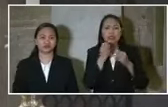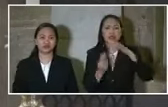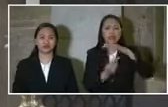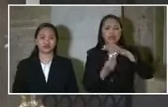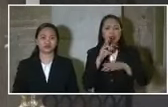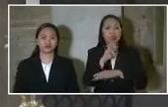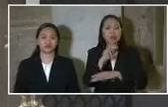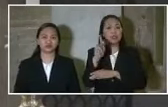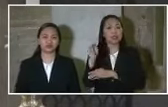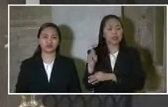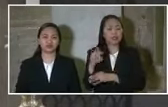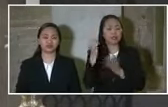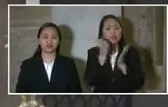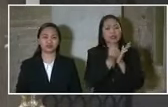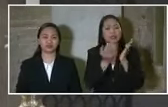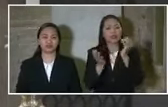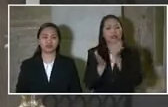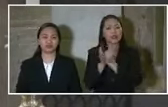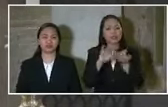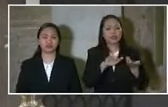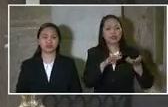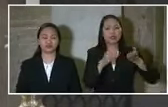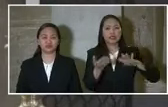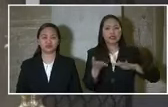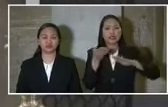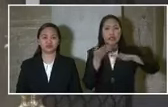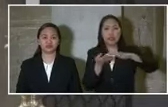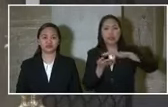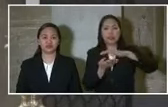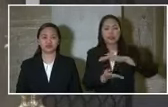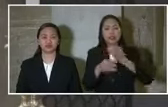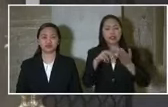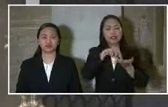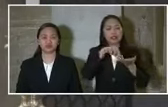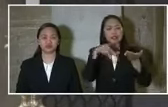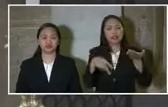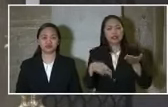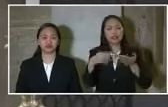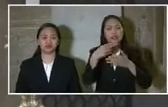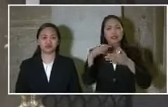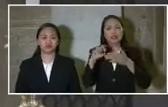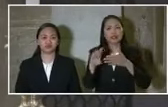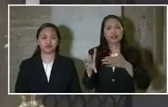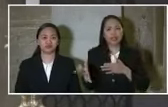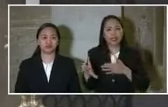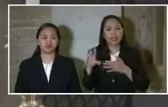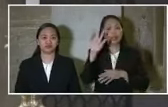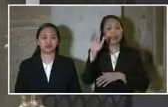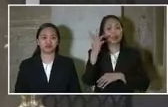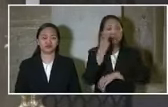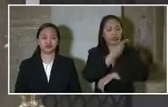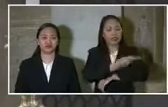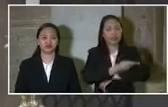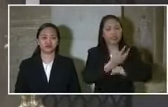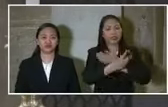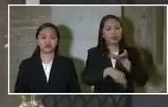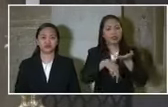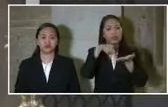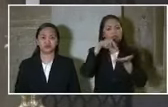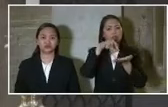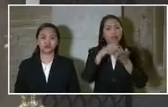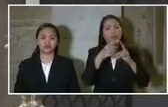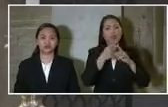was crucified, died, and was buried. He descended into hell. On the third day, He rose again from the